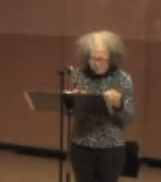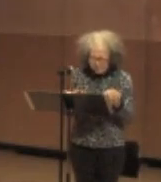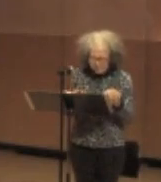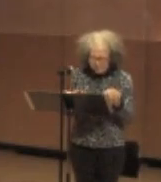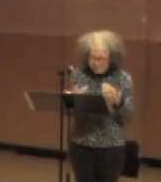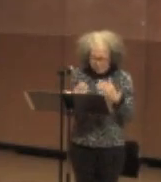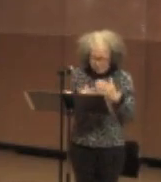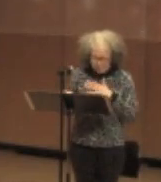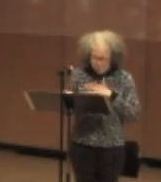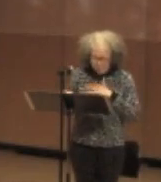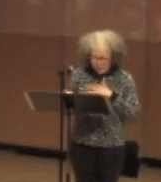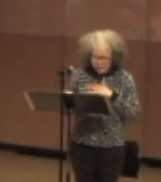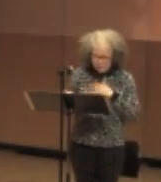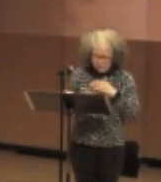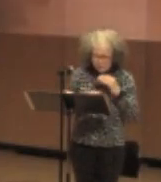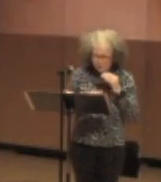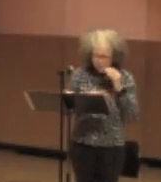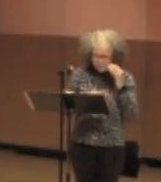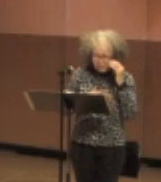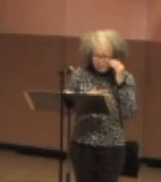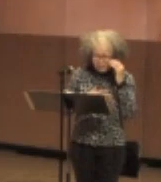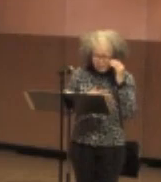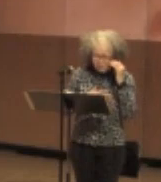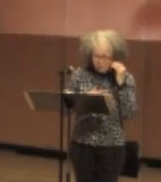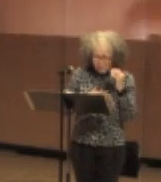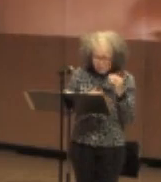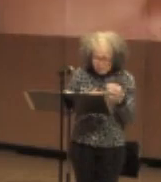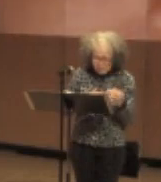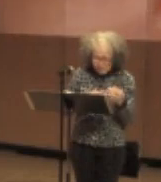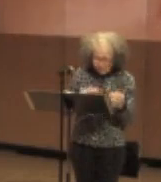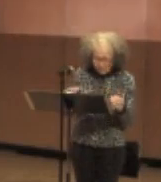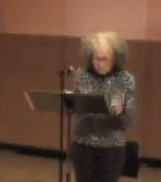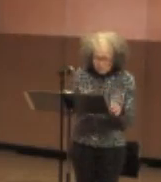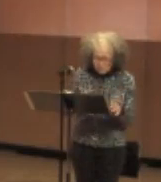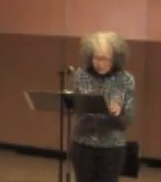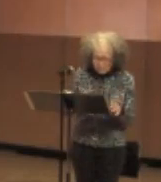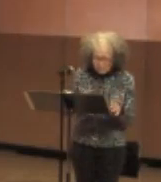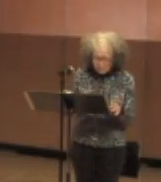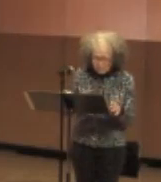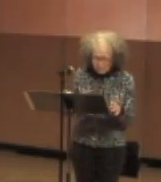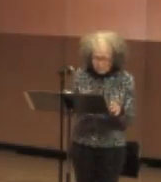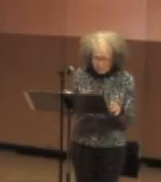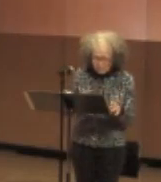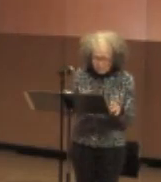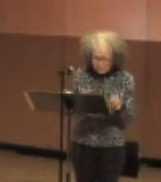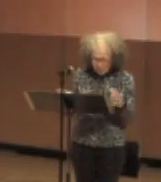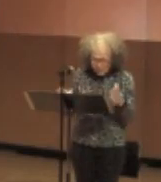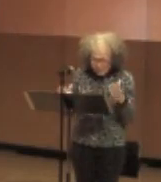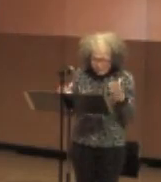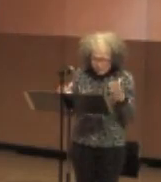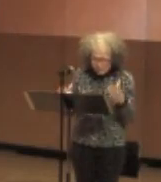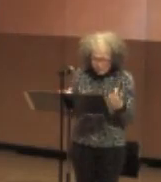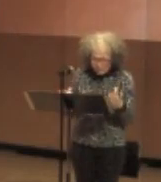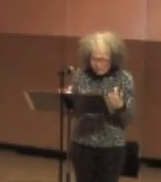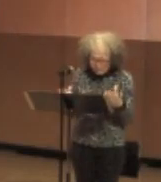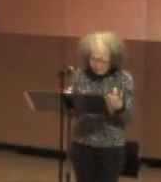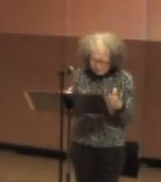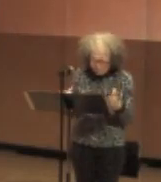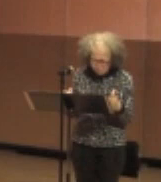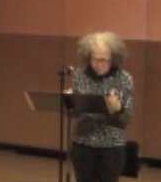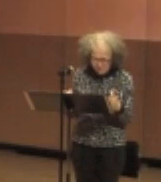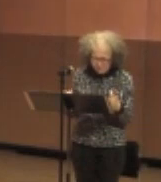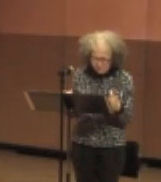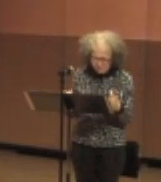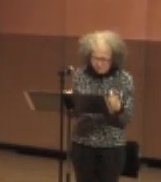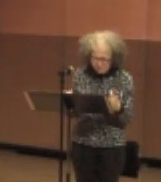thought and that made me more anxious what was he up to I thought why had he straightened his